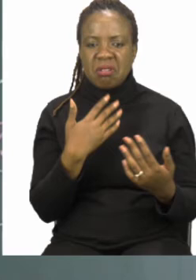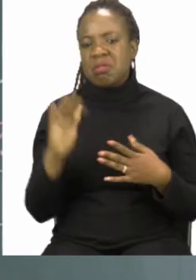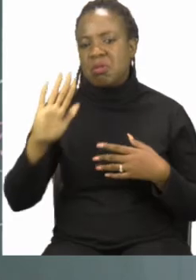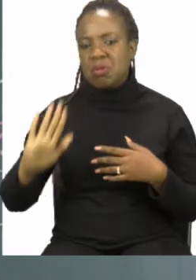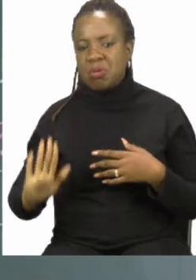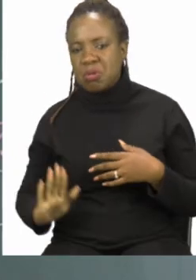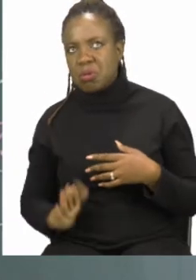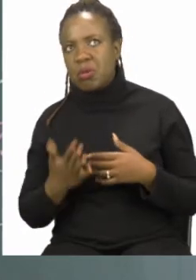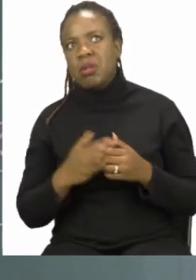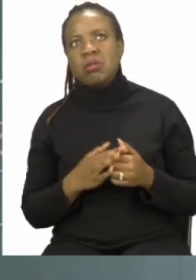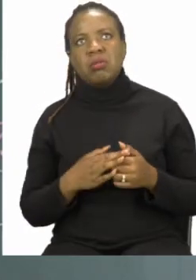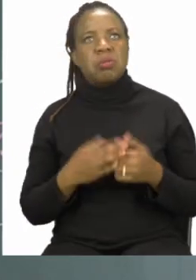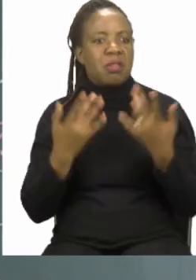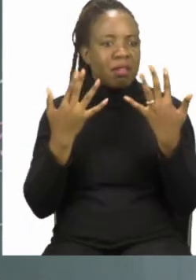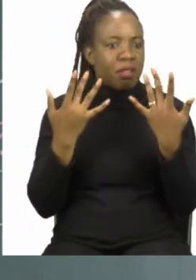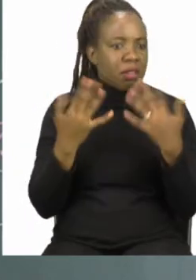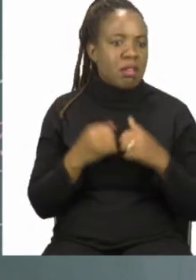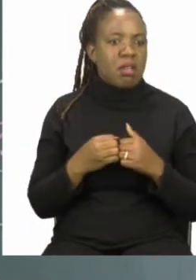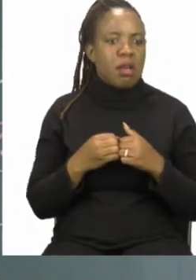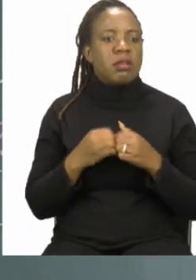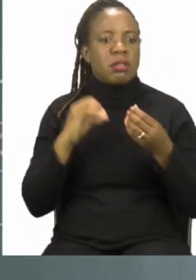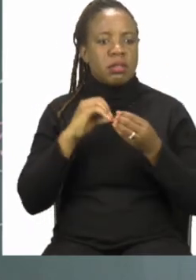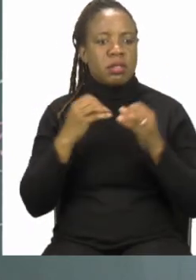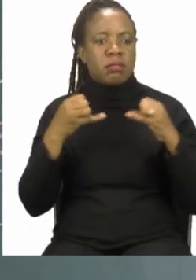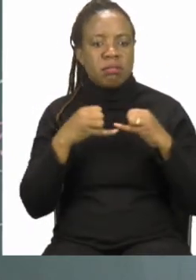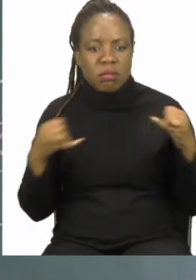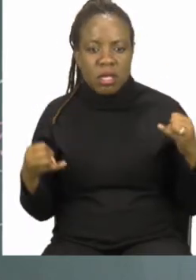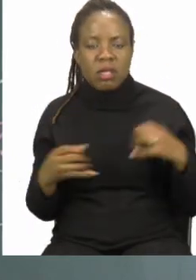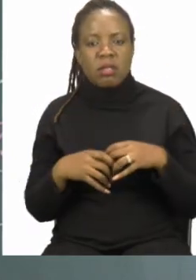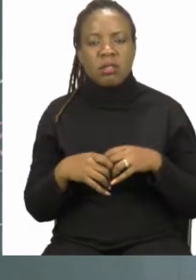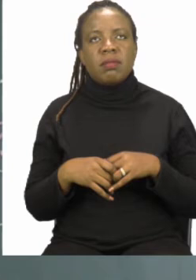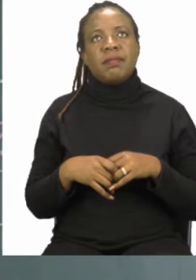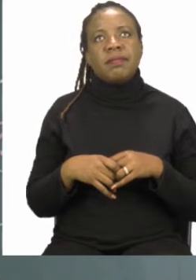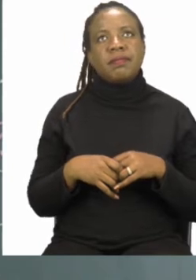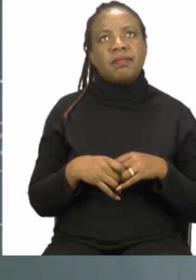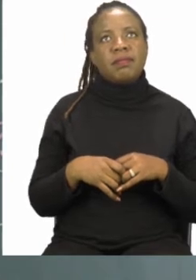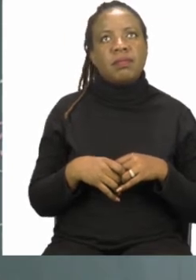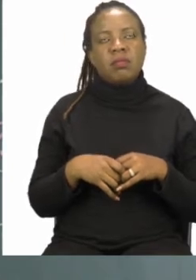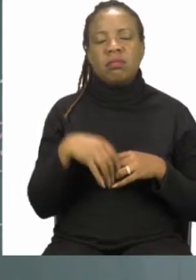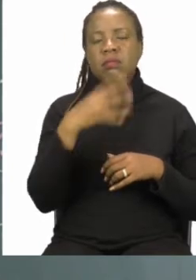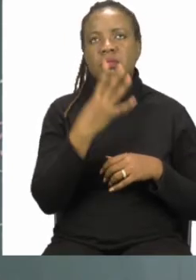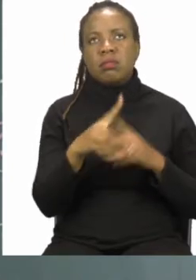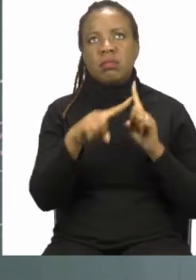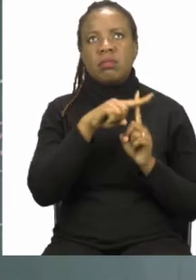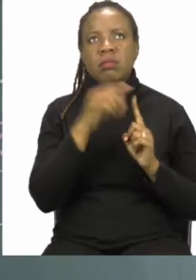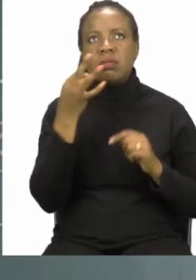you can even use your fingers, but your answer will still stay the same. 4 plus 9 gives